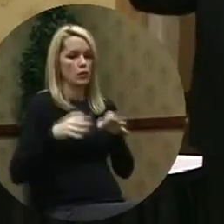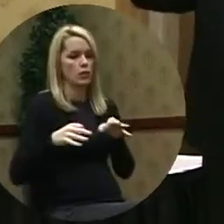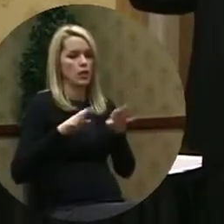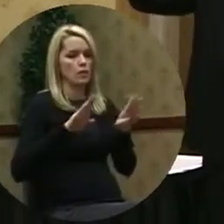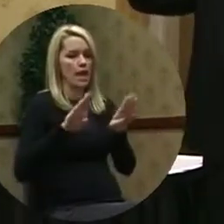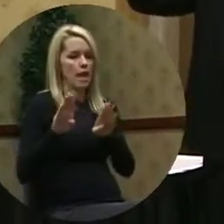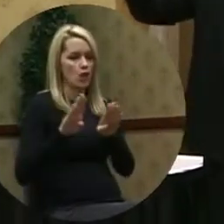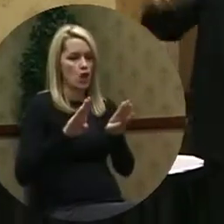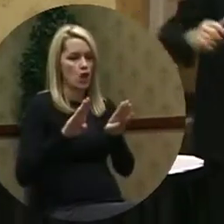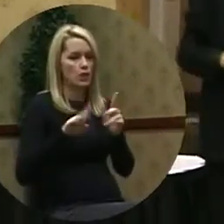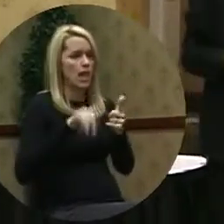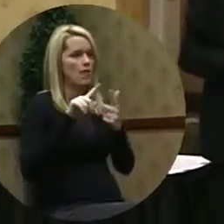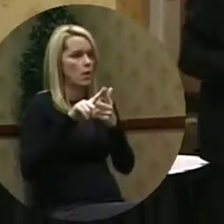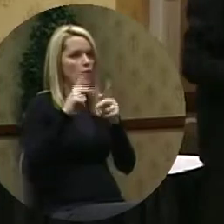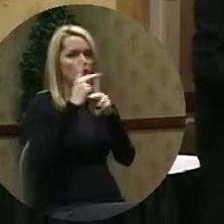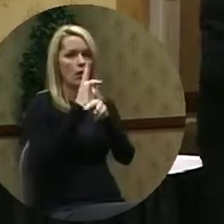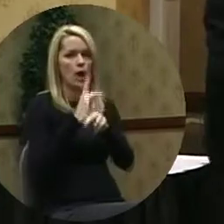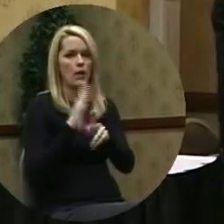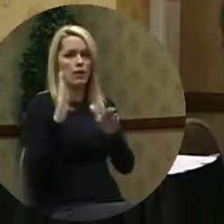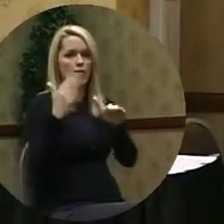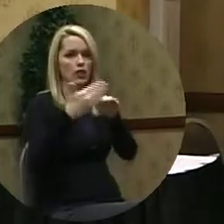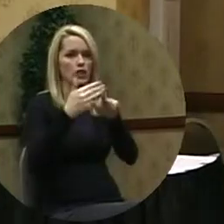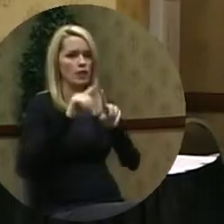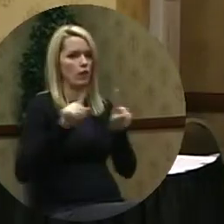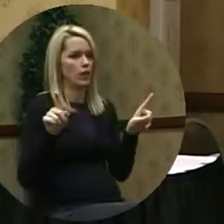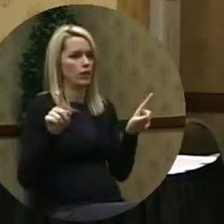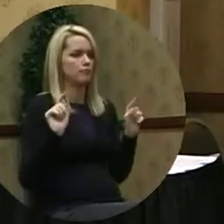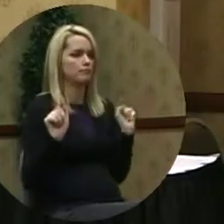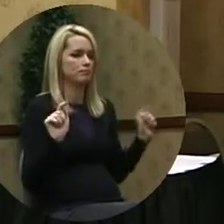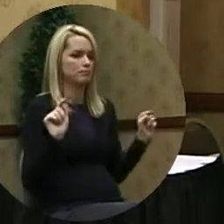work up an intervention. It's a little bit different.